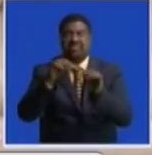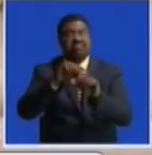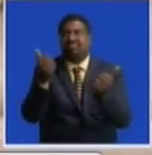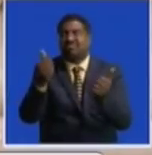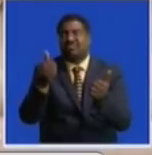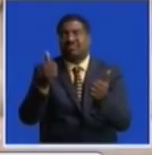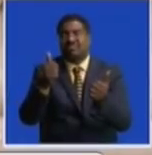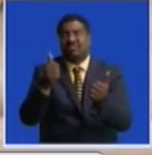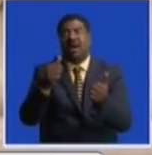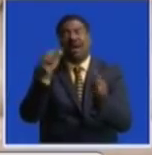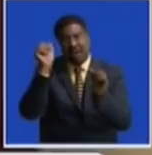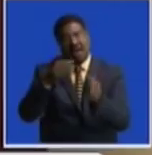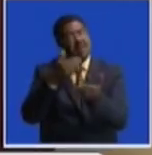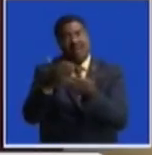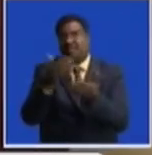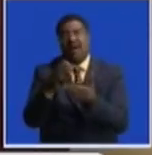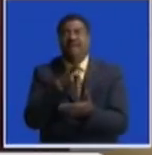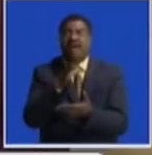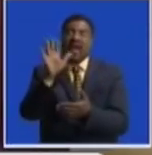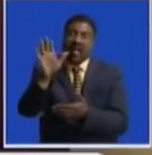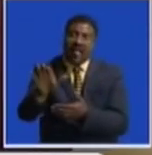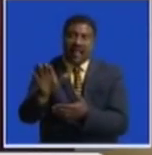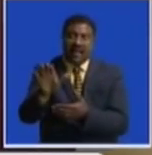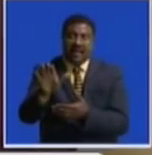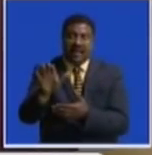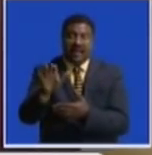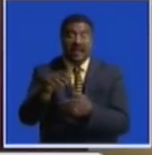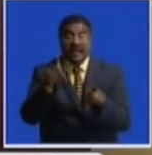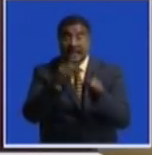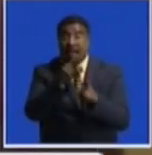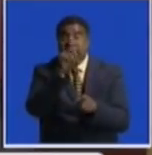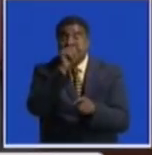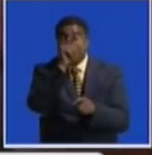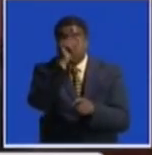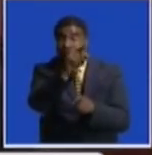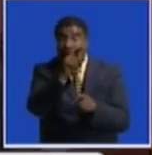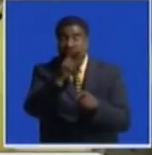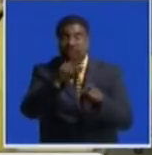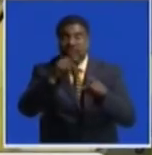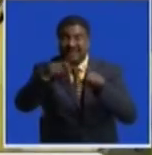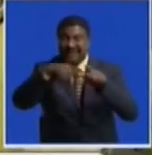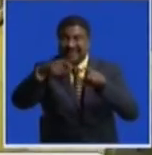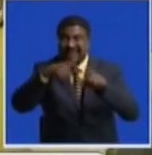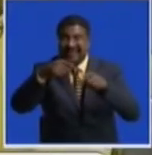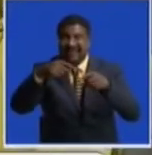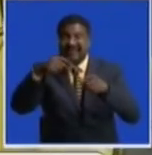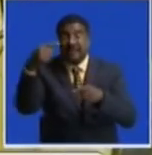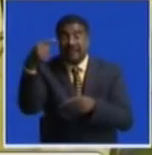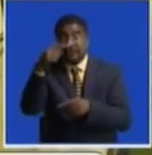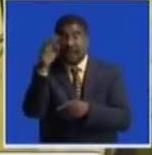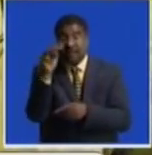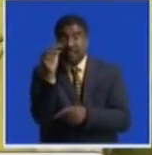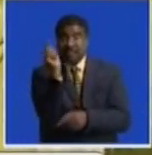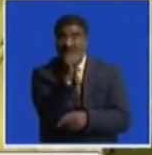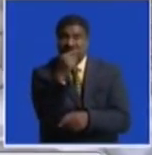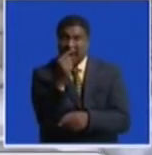at least at affordable prices. Private buyers like Livingstone's Msanza Milling General Manager Stuart Stowe is